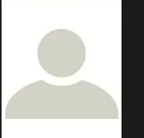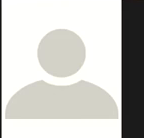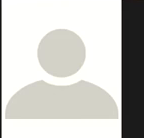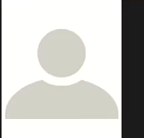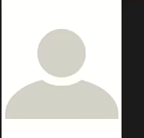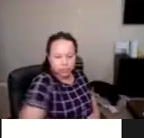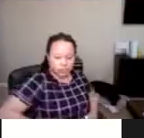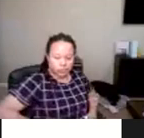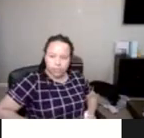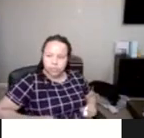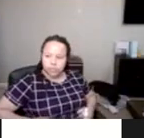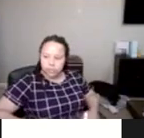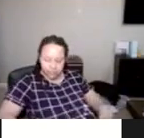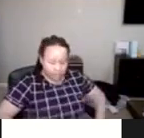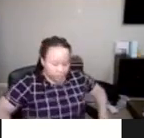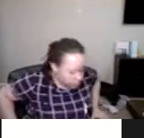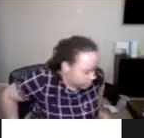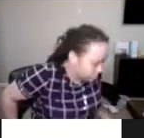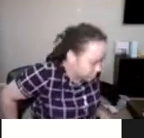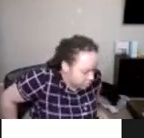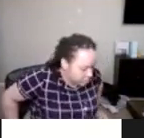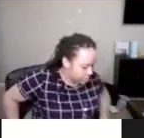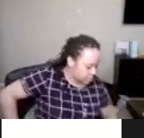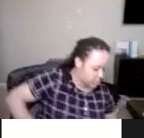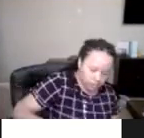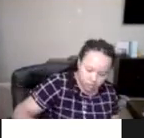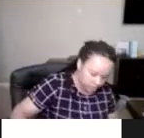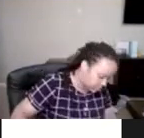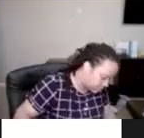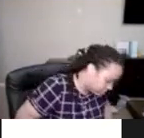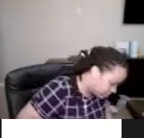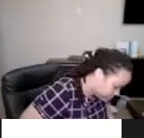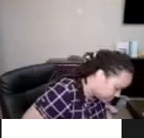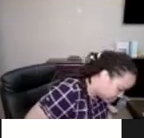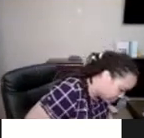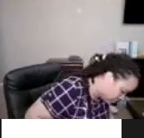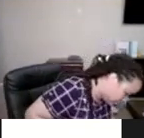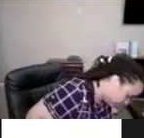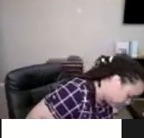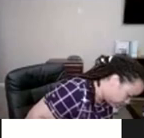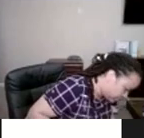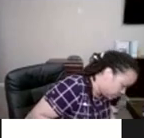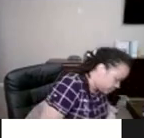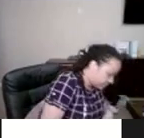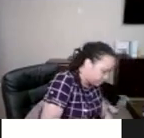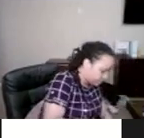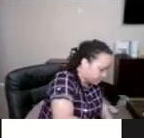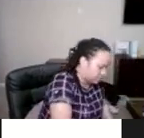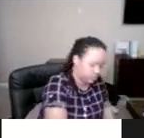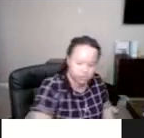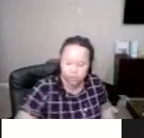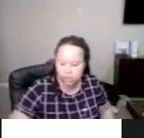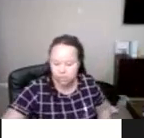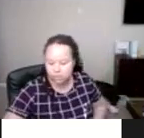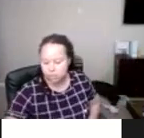I'm passionate about the work that I do. I take it extremely serious because I'm a tribal person working for my people. But I'm also from